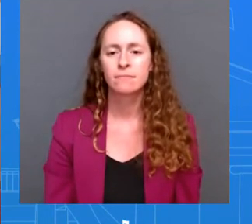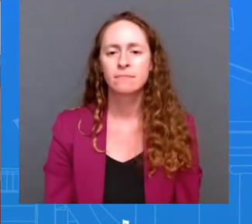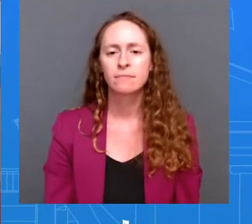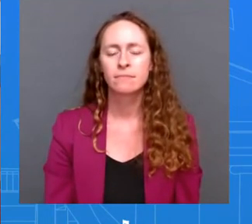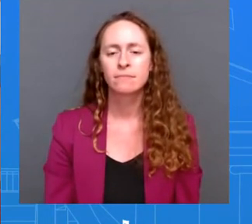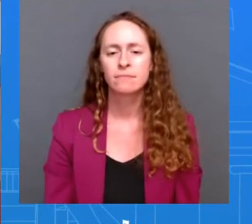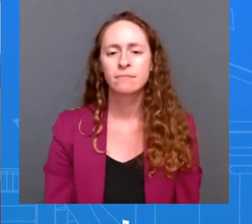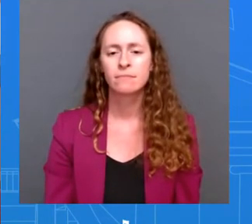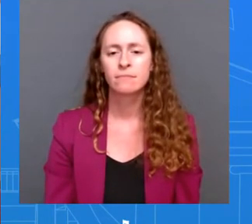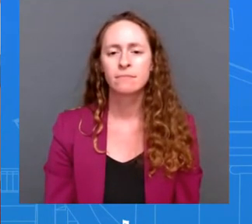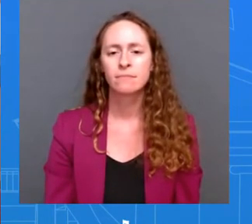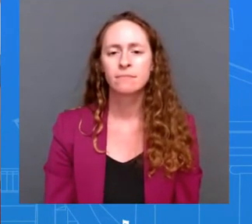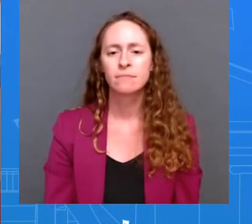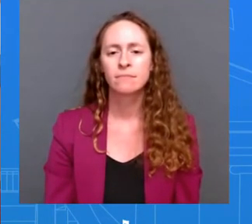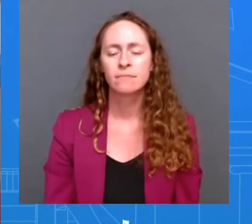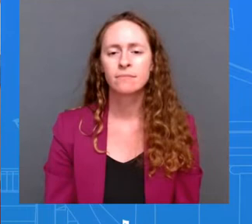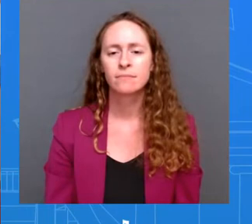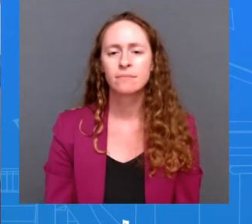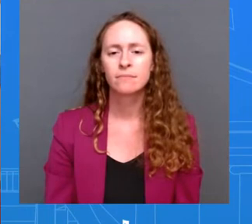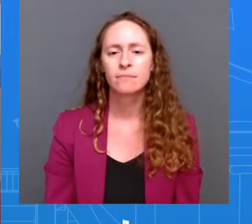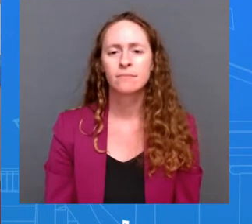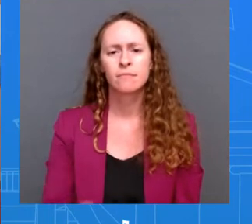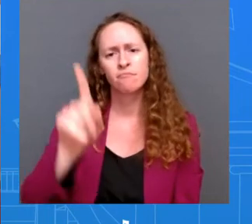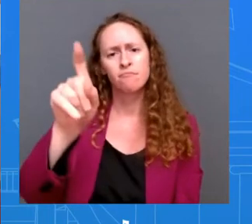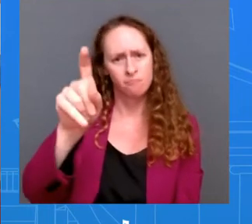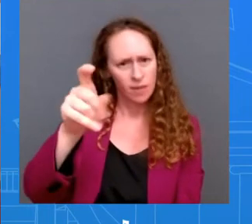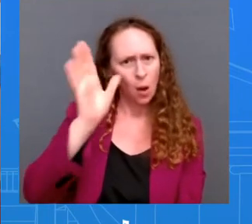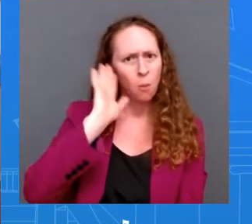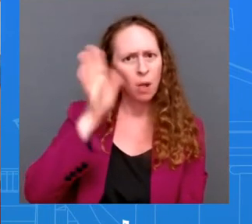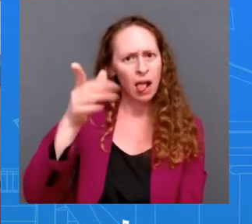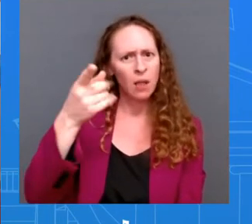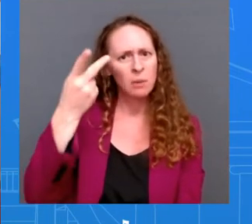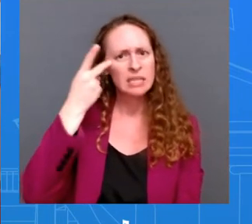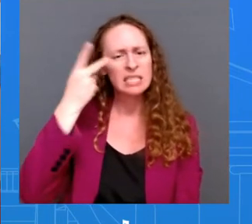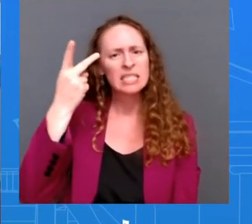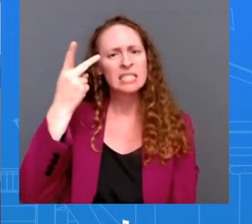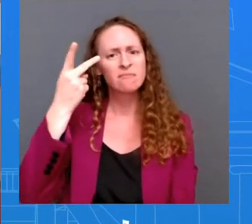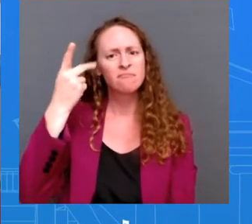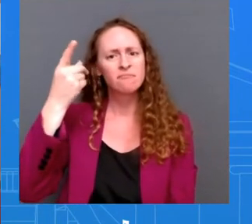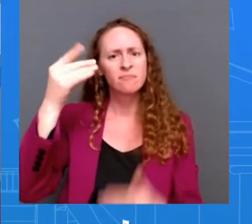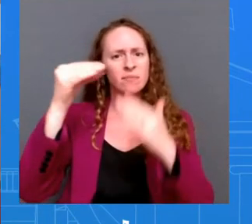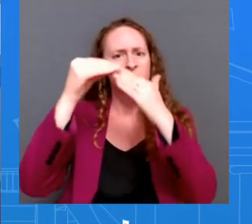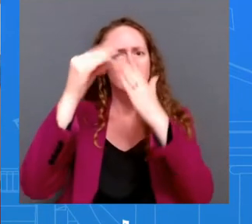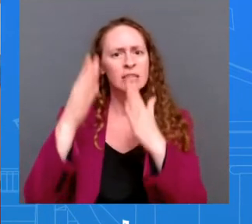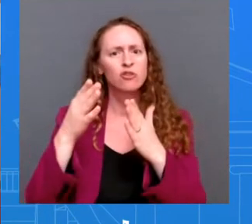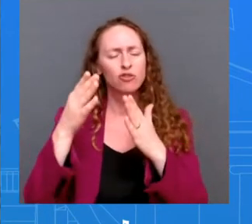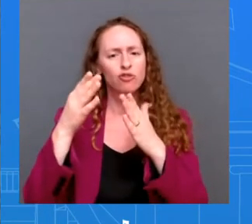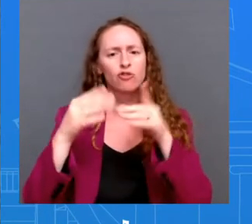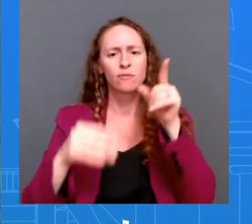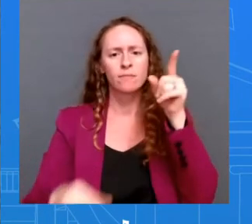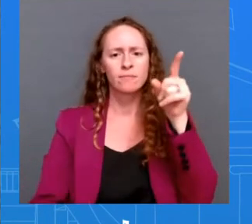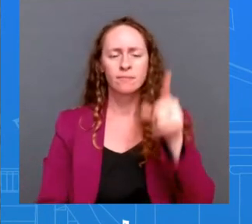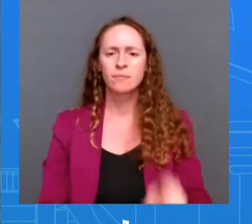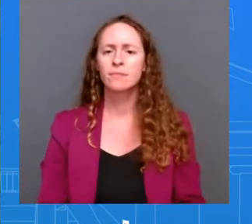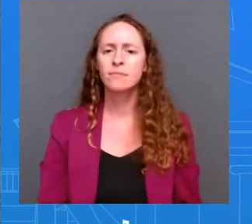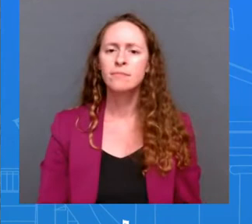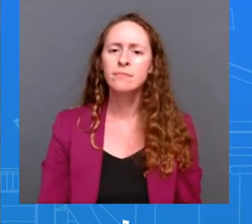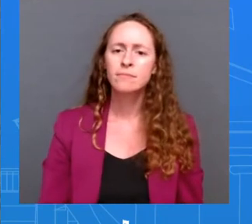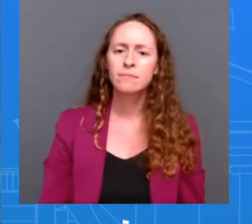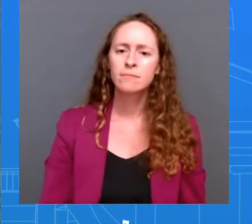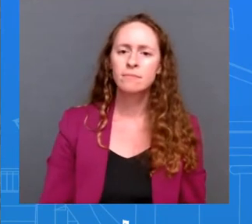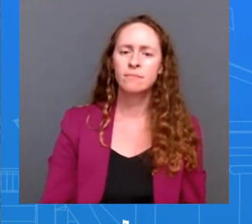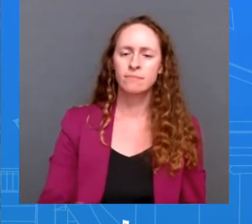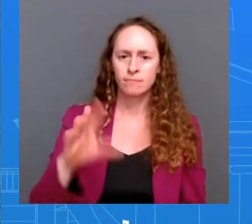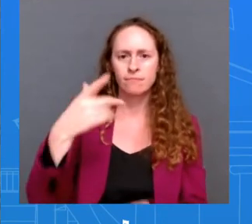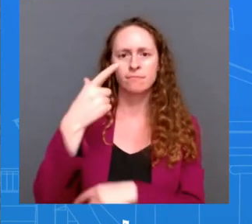been in touch with Hungary at all over the trip? Is there any planned conversation that might happen? No and no. It's a private visit. Is